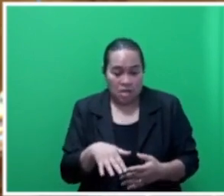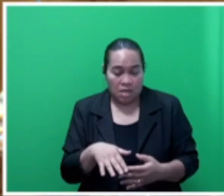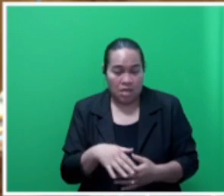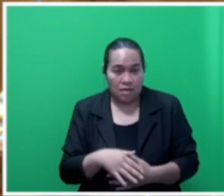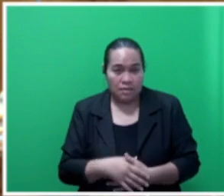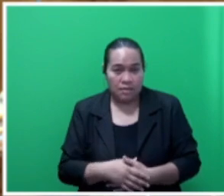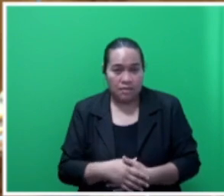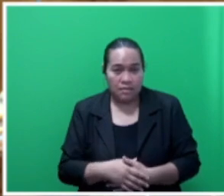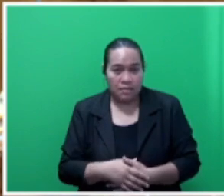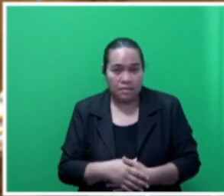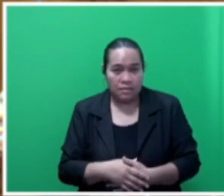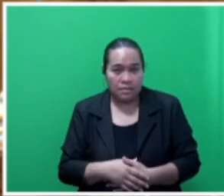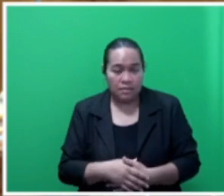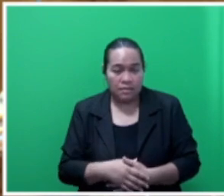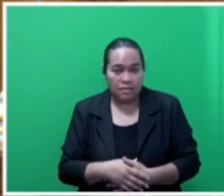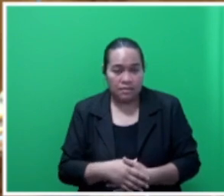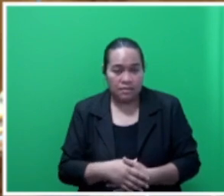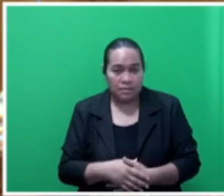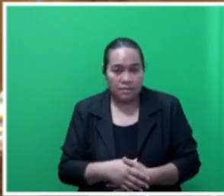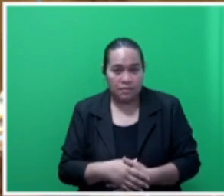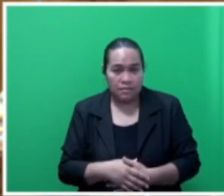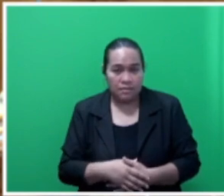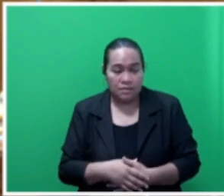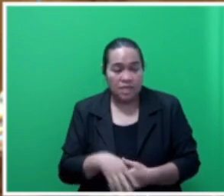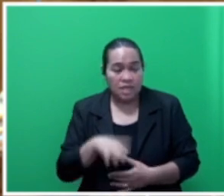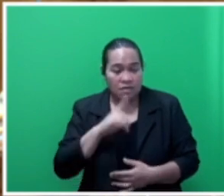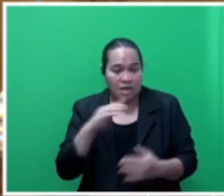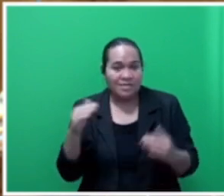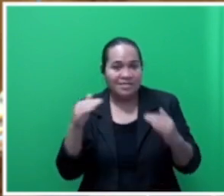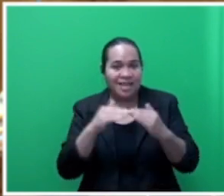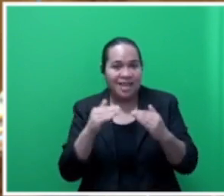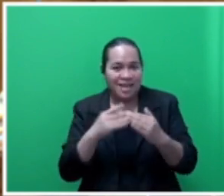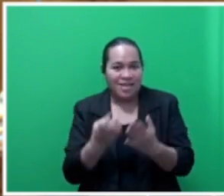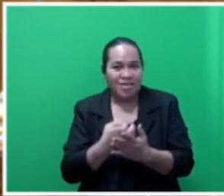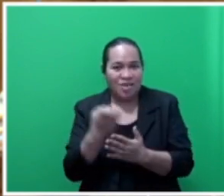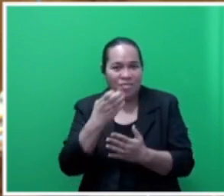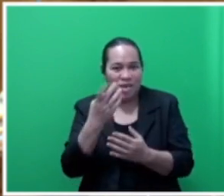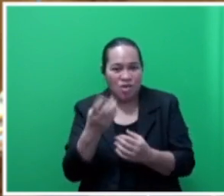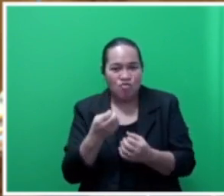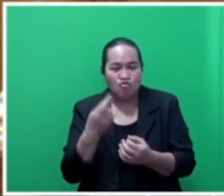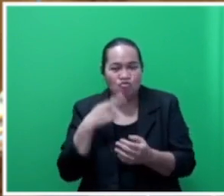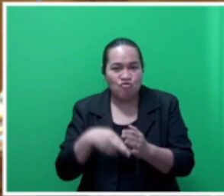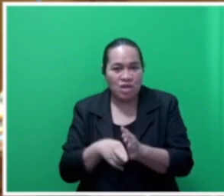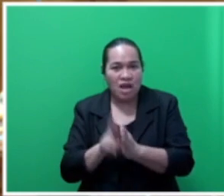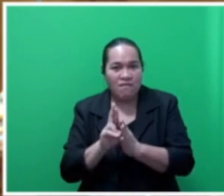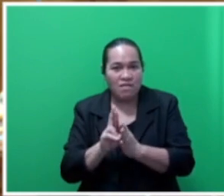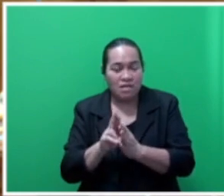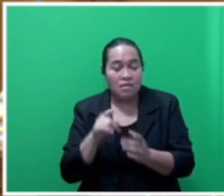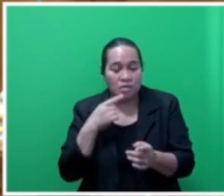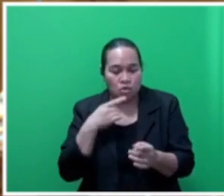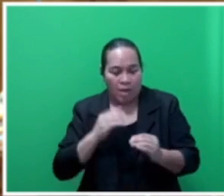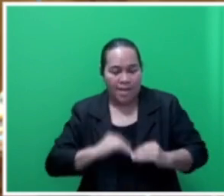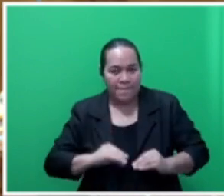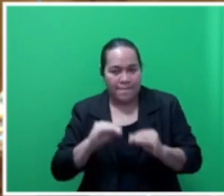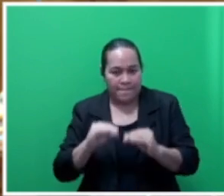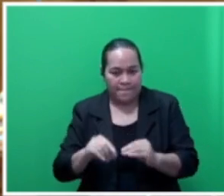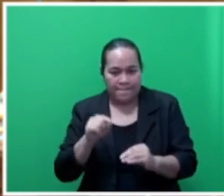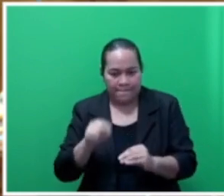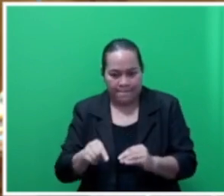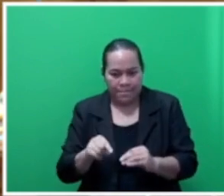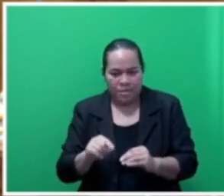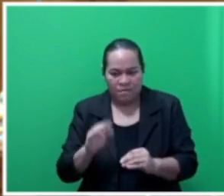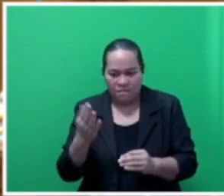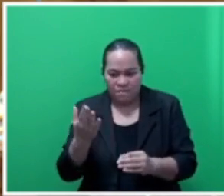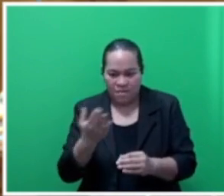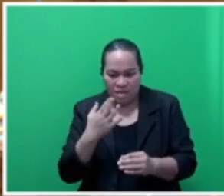if there were 1, a steady recovery economic growth, 2, implementation of a phased